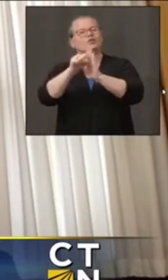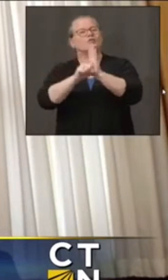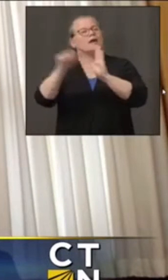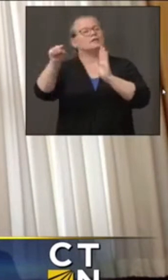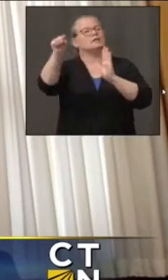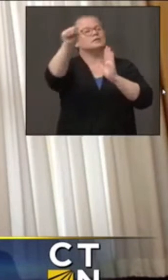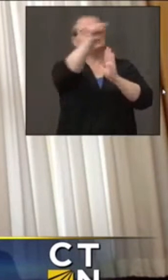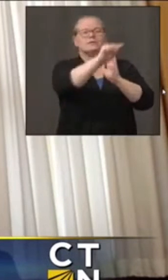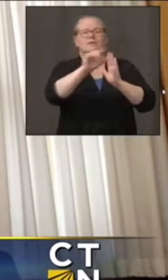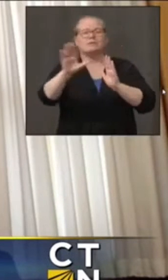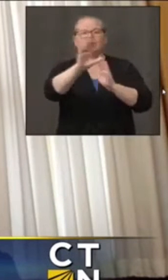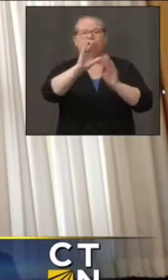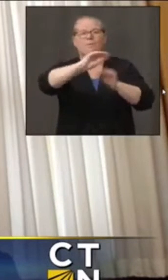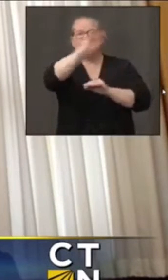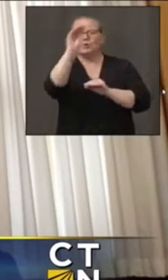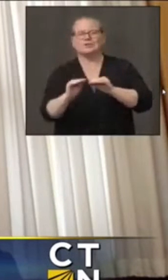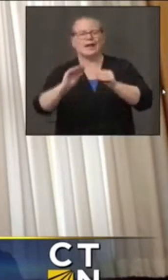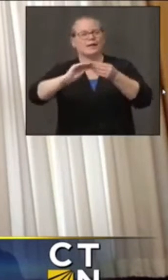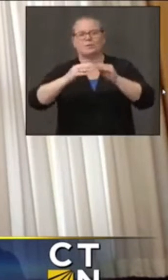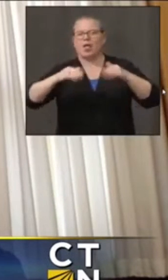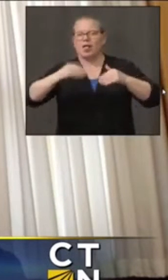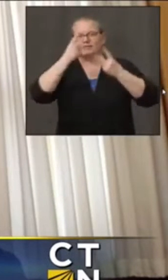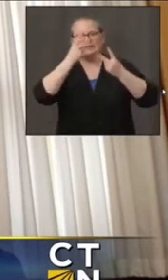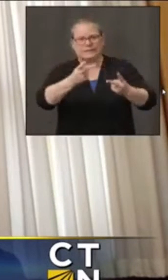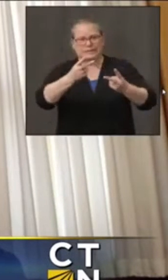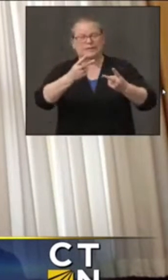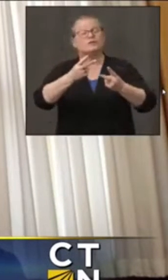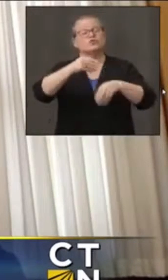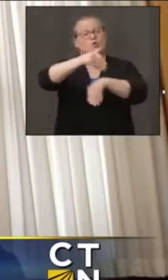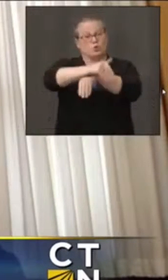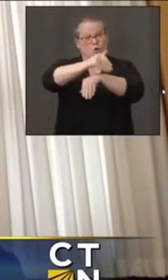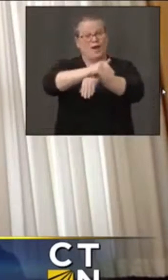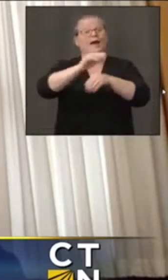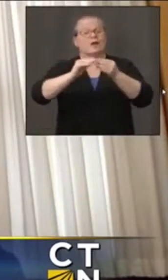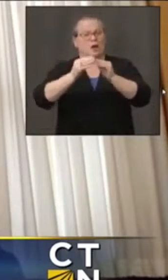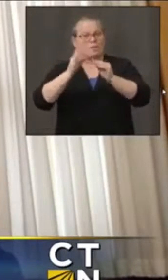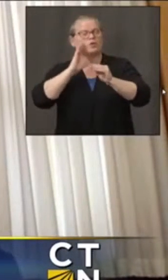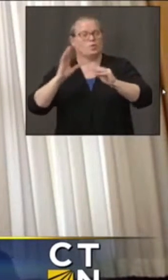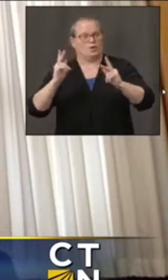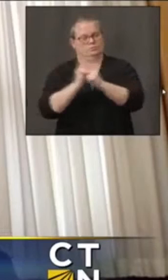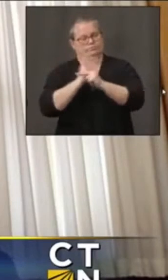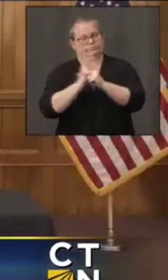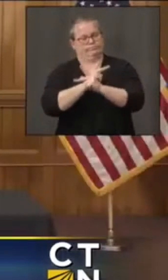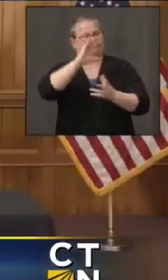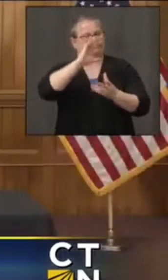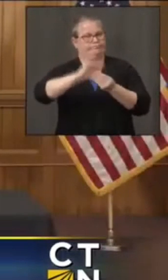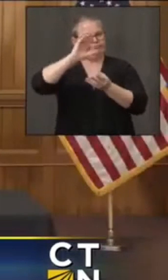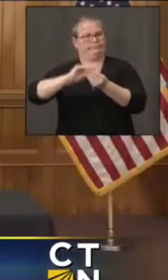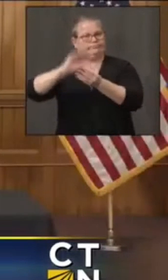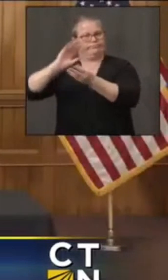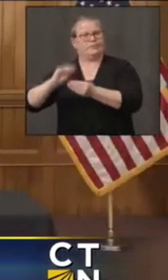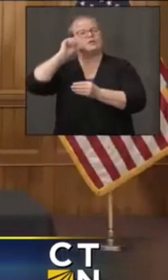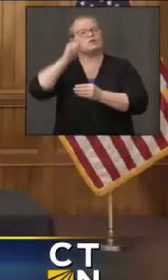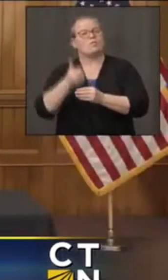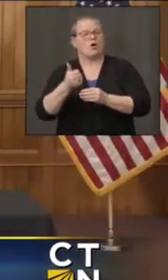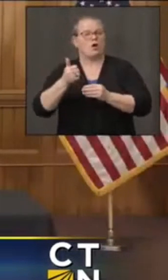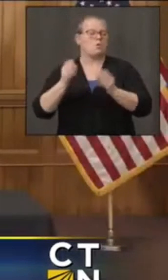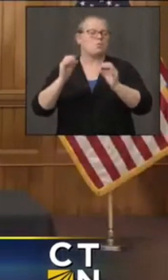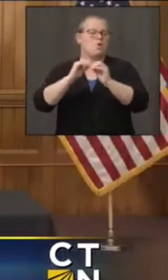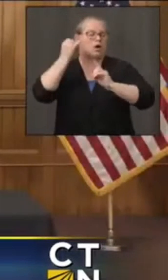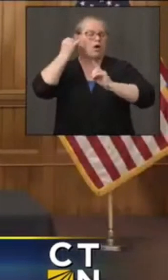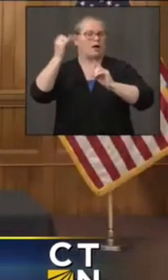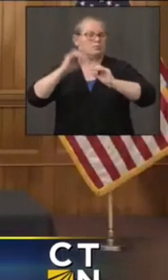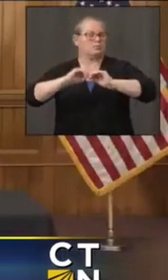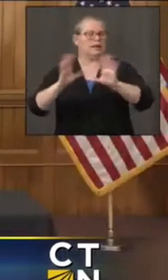and we'll have a clear answer for tomorrow. Okay. One other question, Governor. You had said a couple times